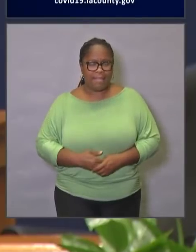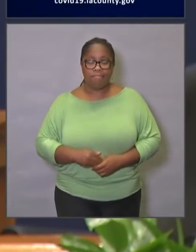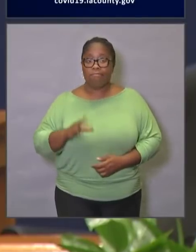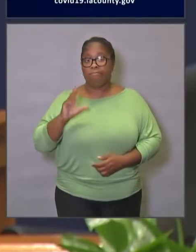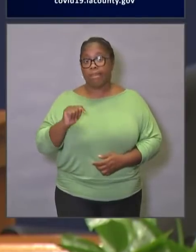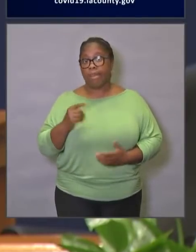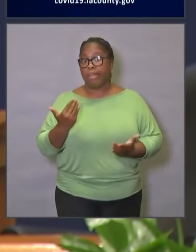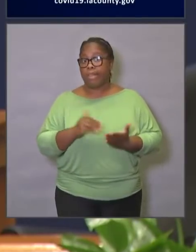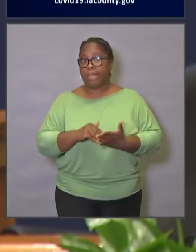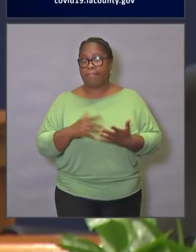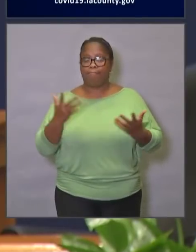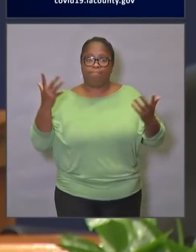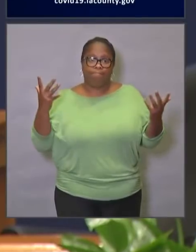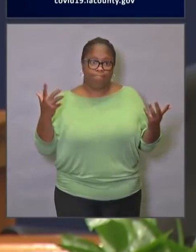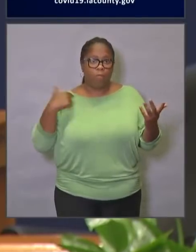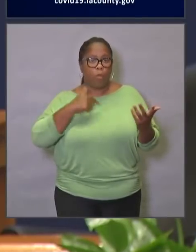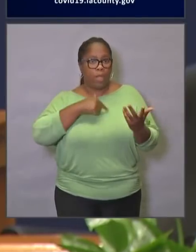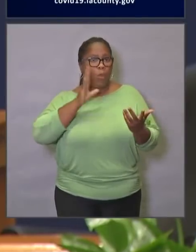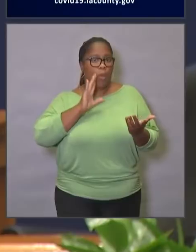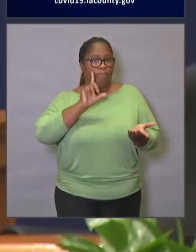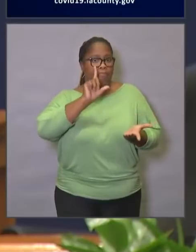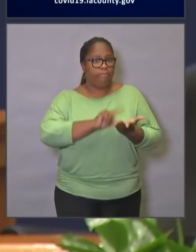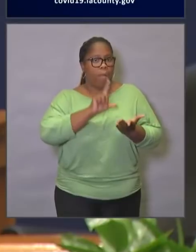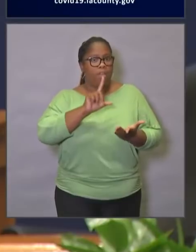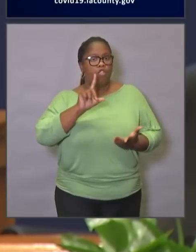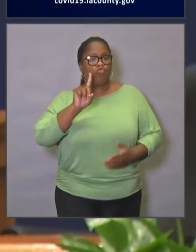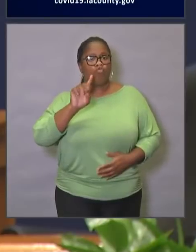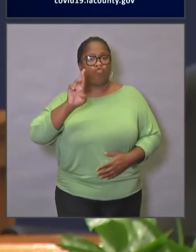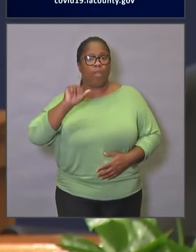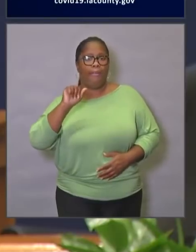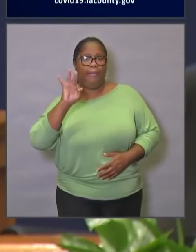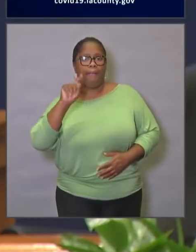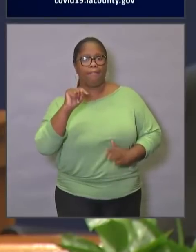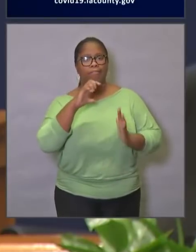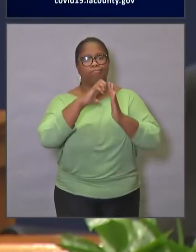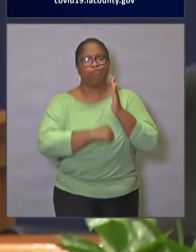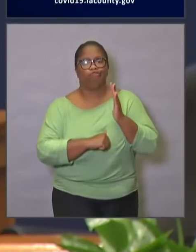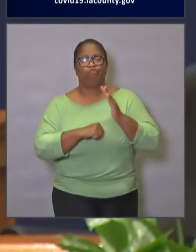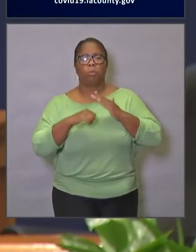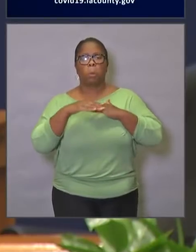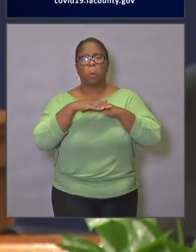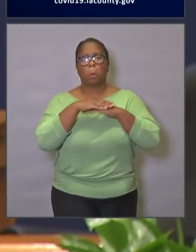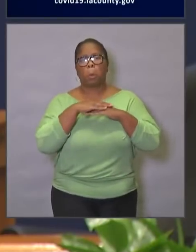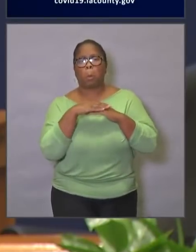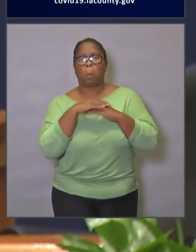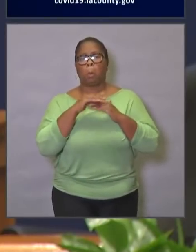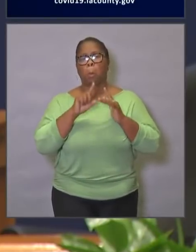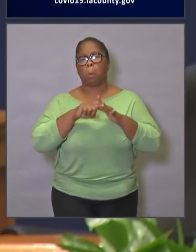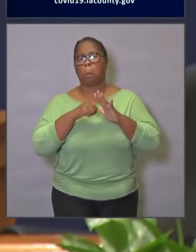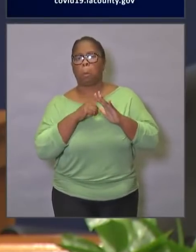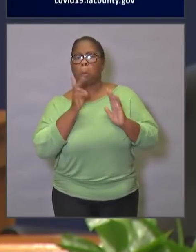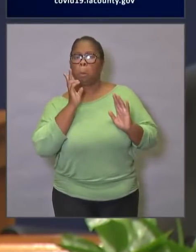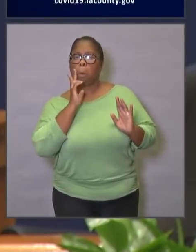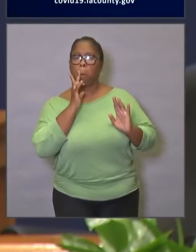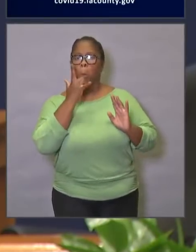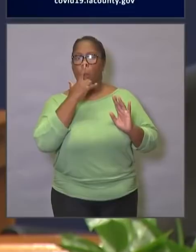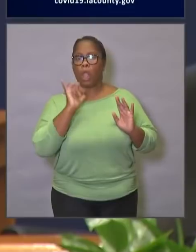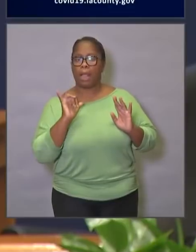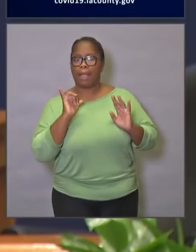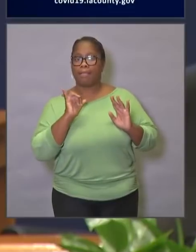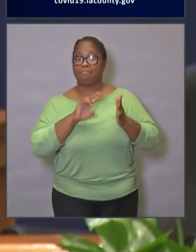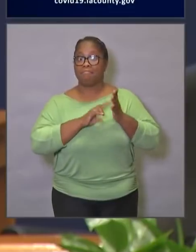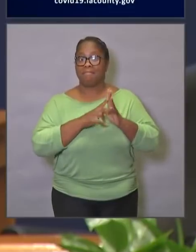be publishing draft protocols on youth sports later this week. These will allow for the training and